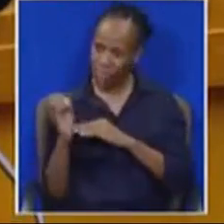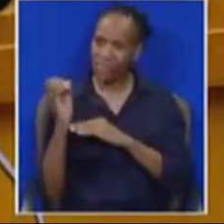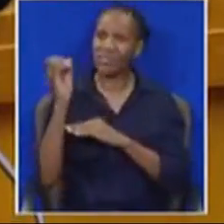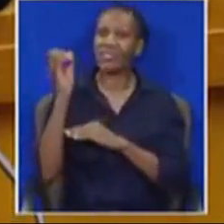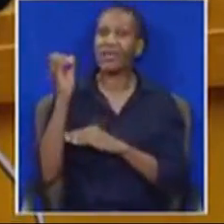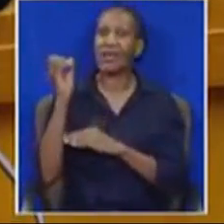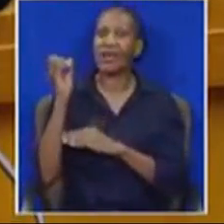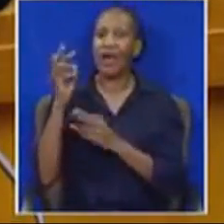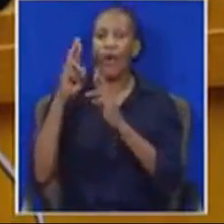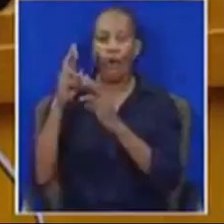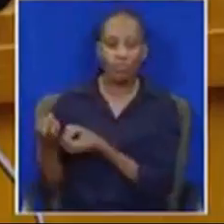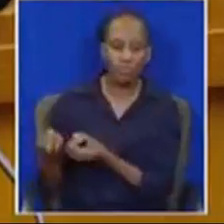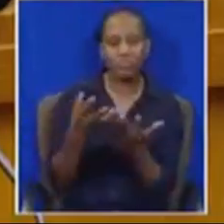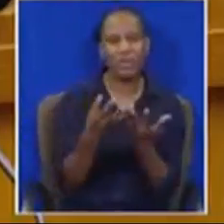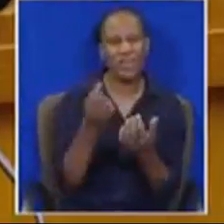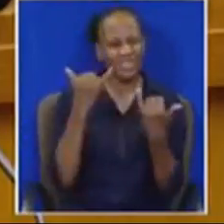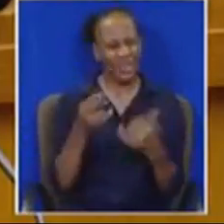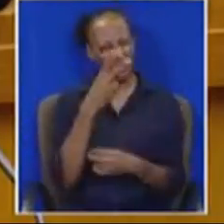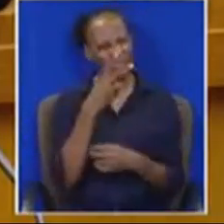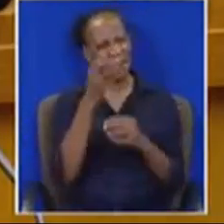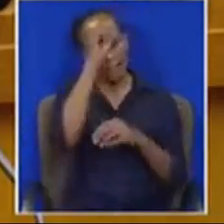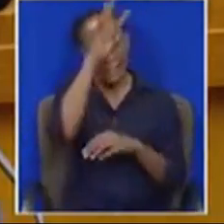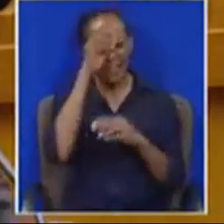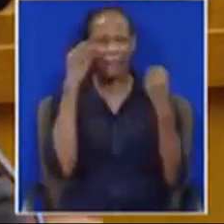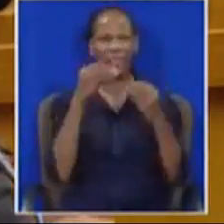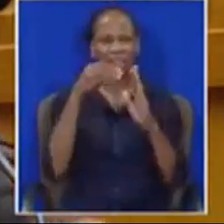rather than a sunset industry.